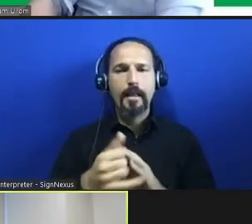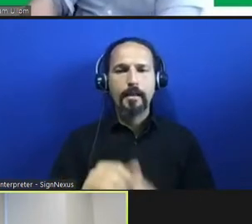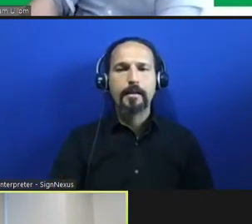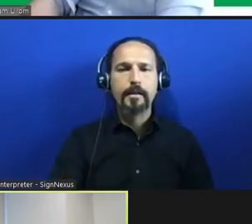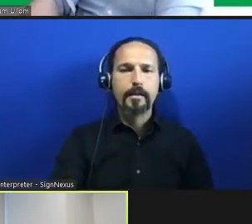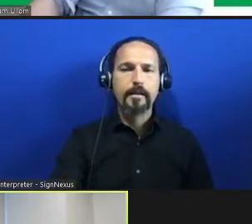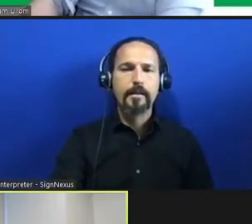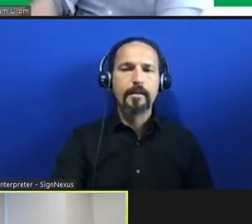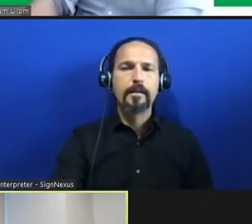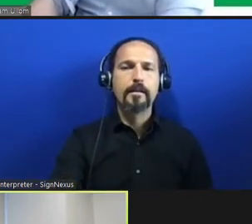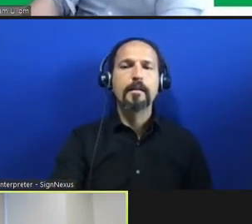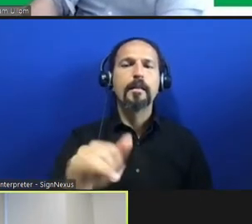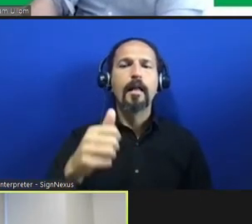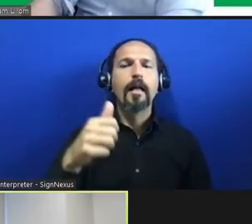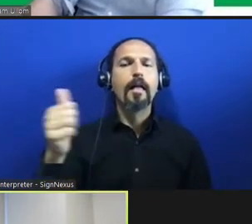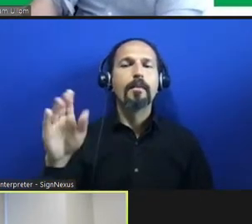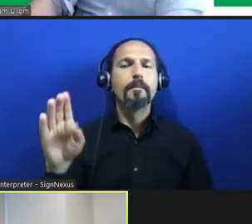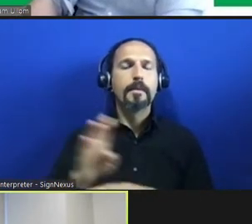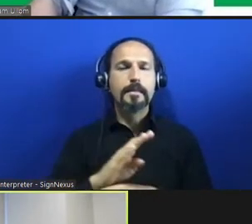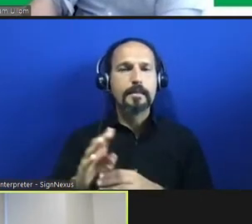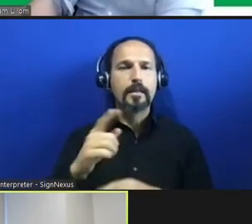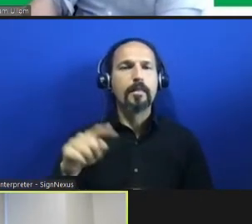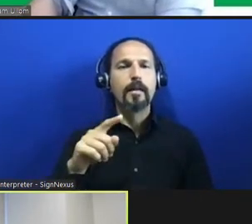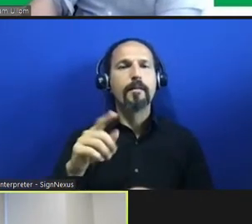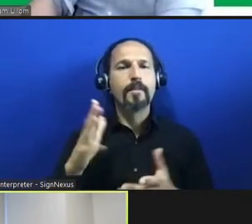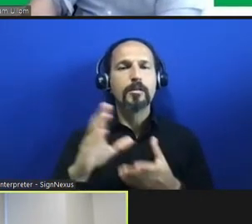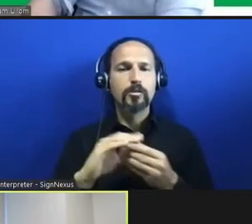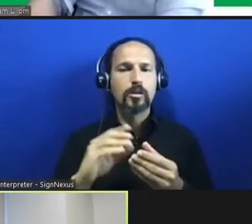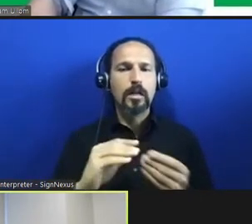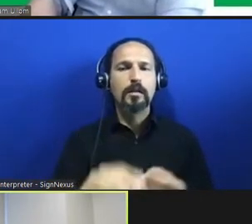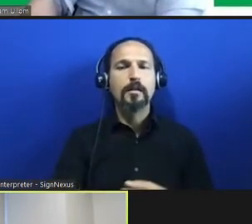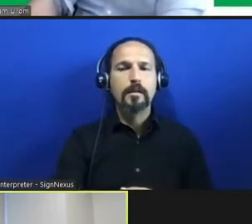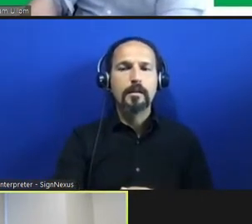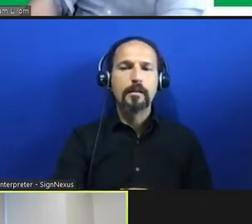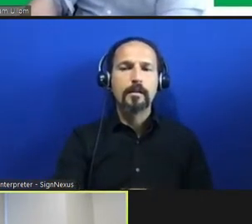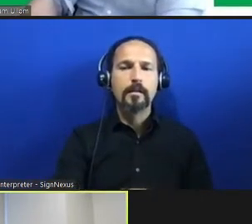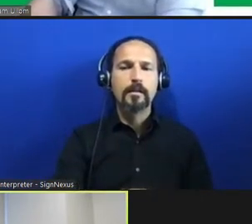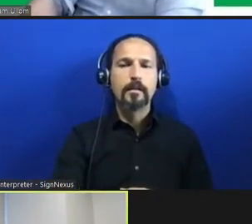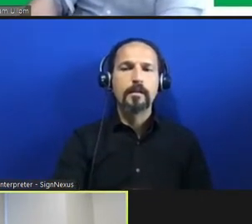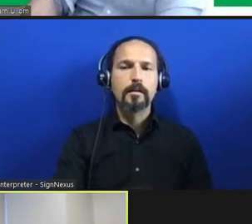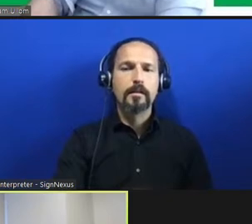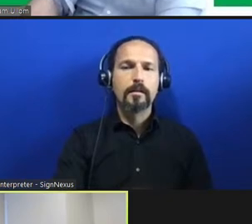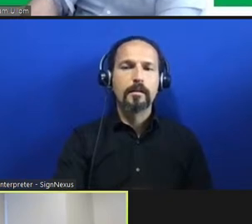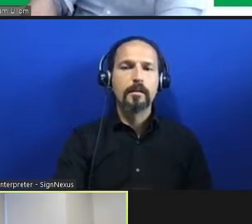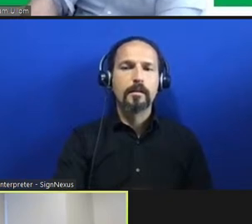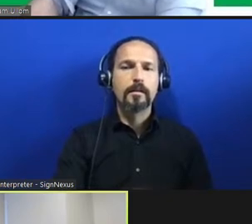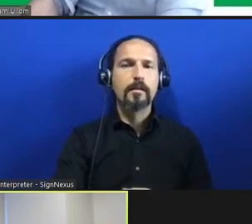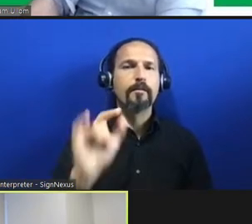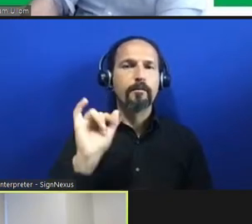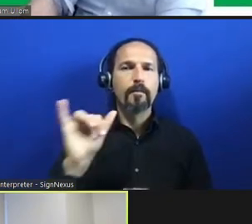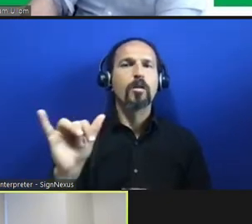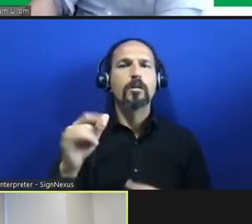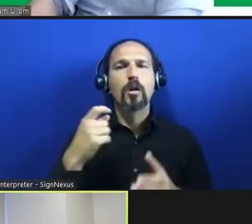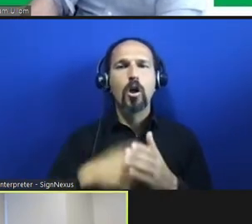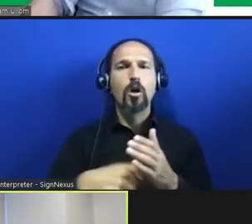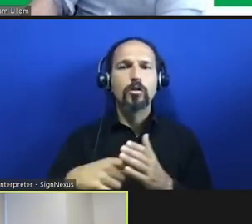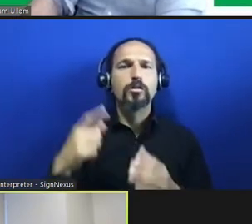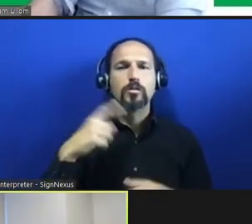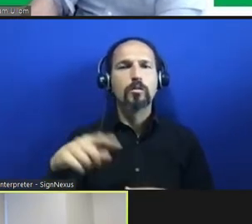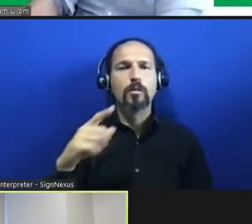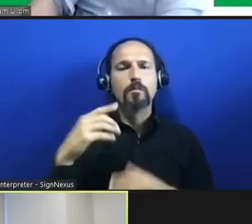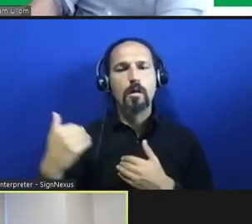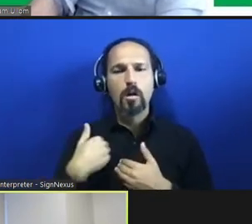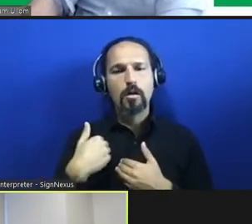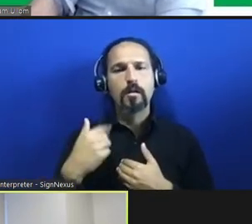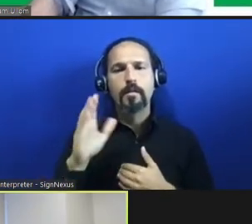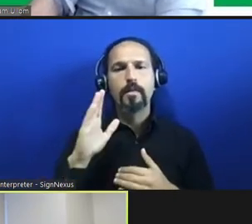like many other small businesses that have already testified the costs of this tax on Contracting will be such a burden and so